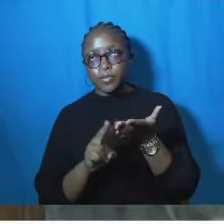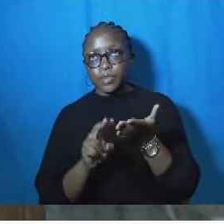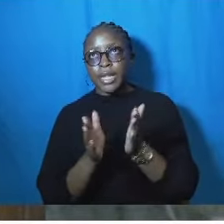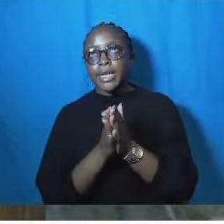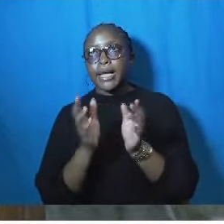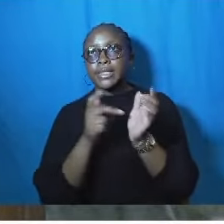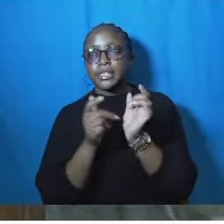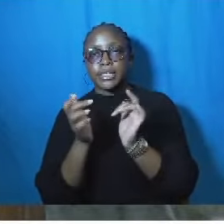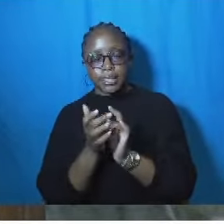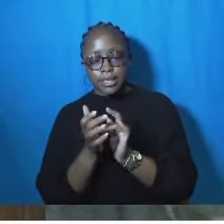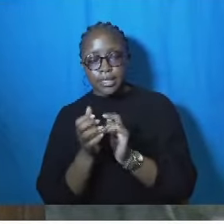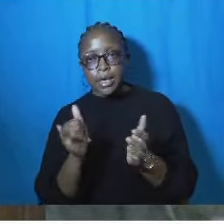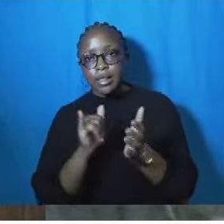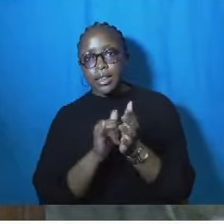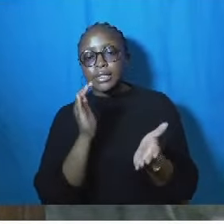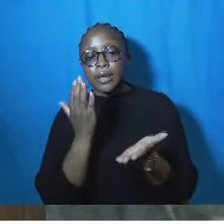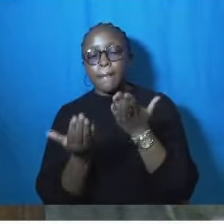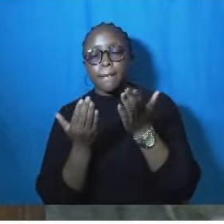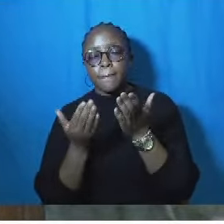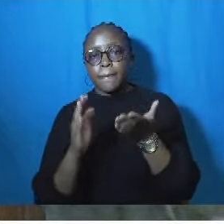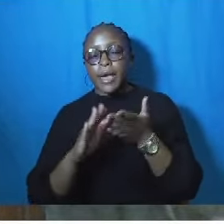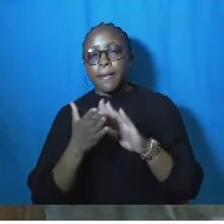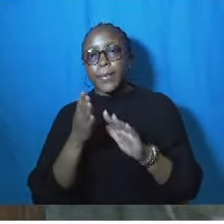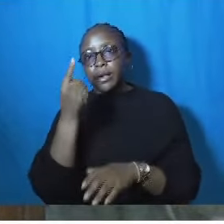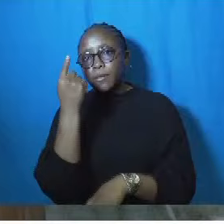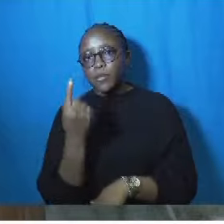one, just as he is one with the Father.